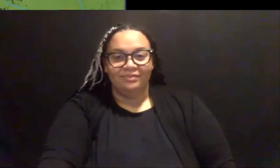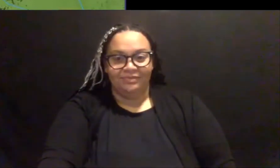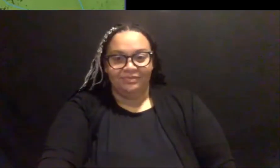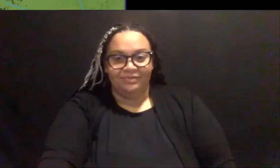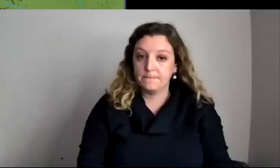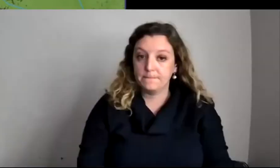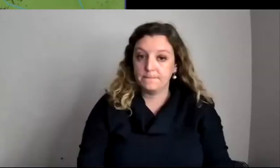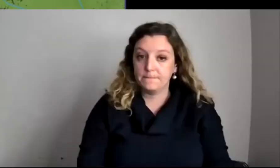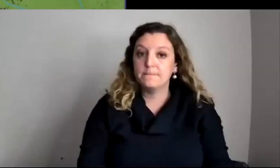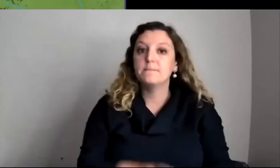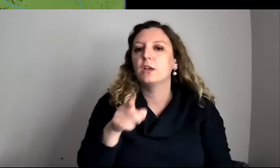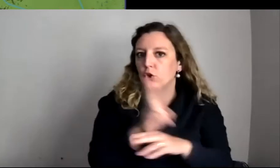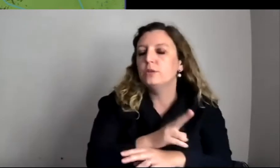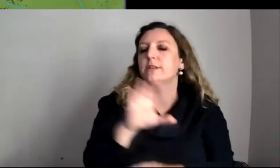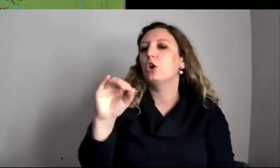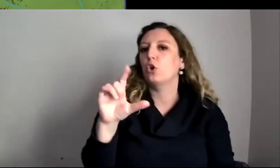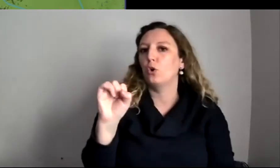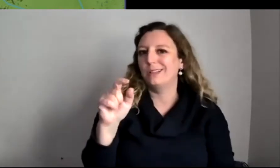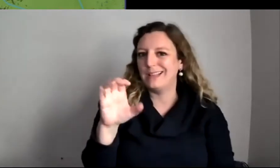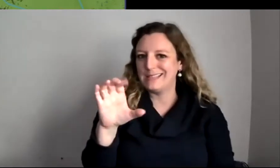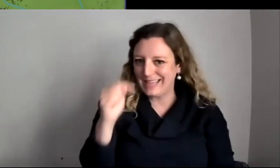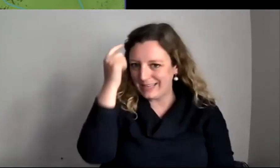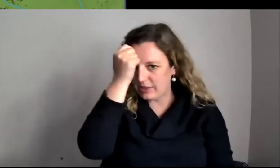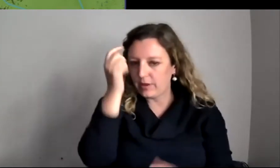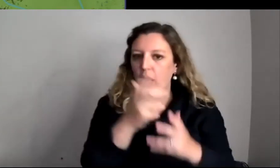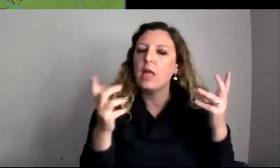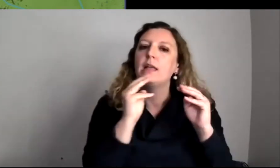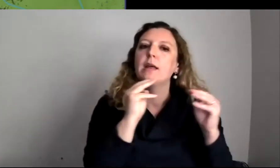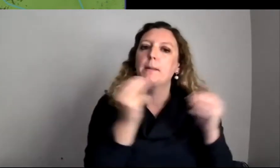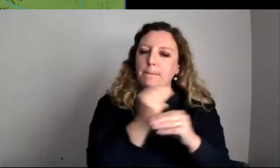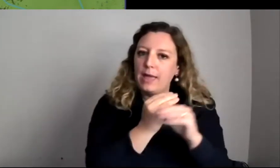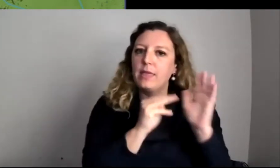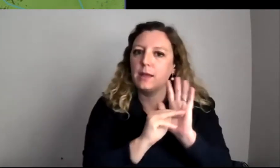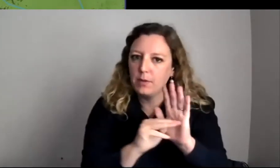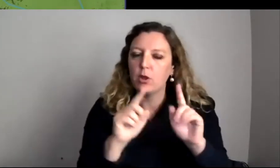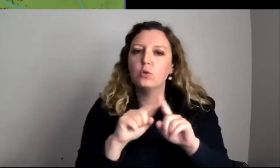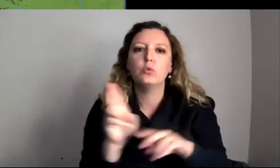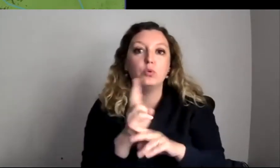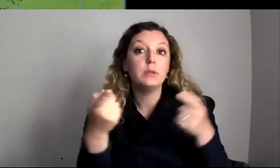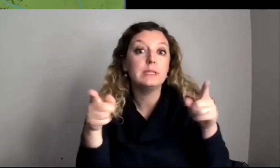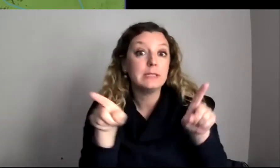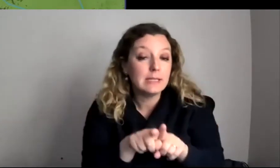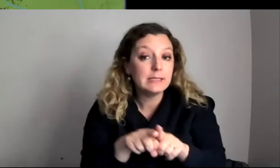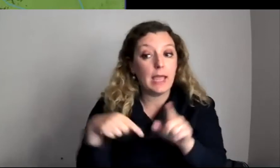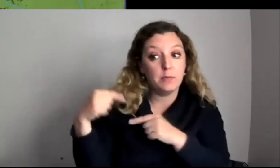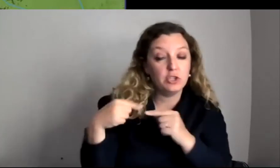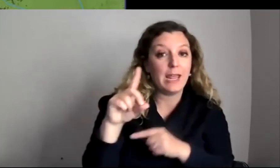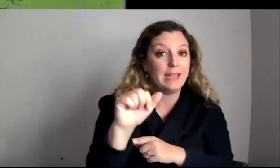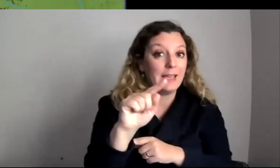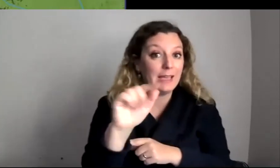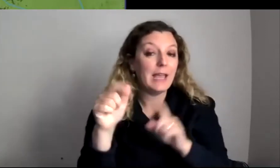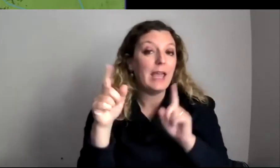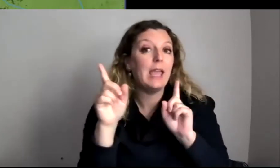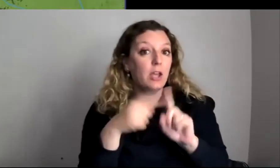she's using coalescent theory, so lots of mathematical modeling, to actually use those same genetic data to infer